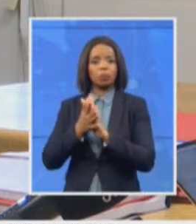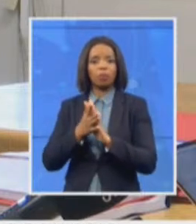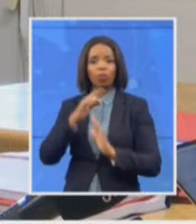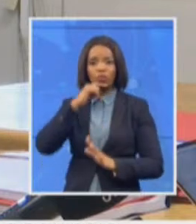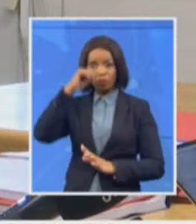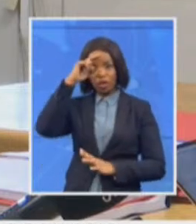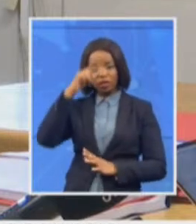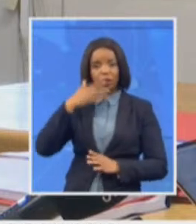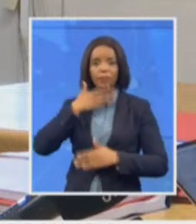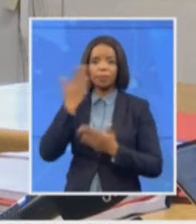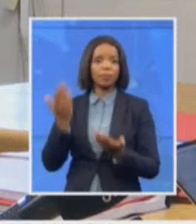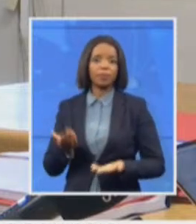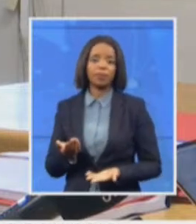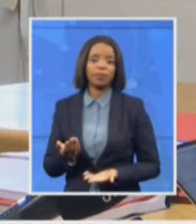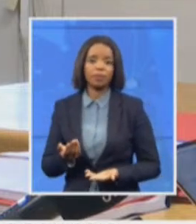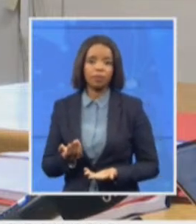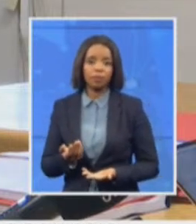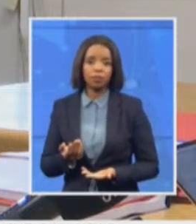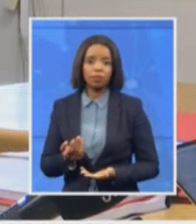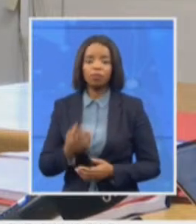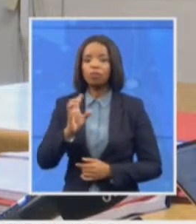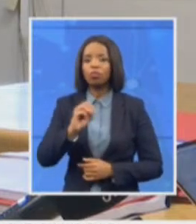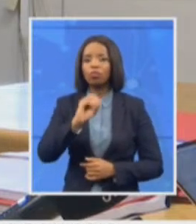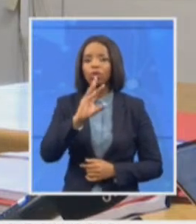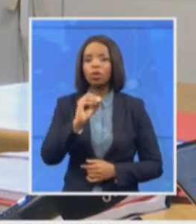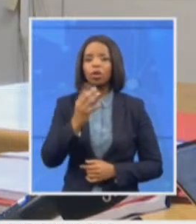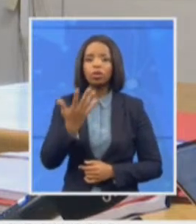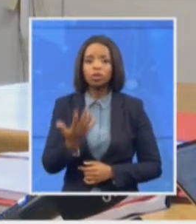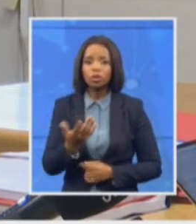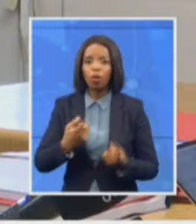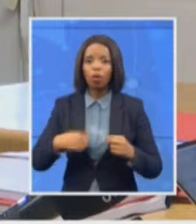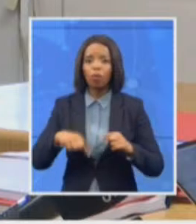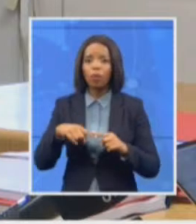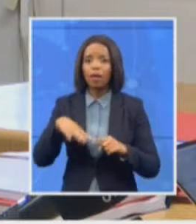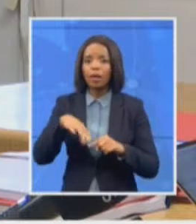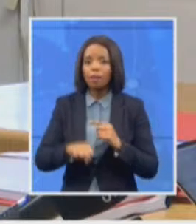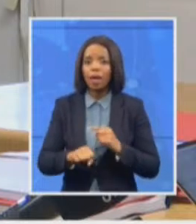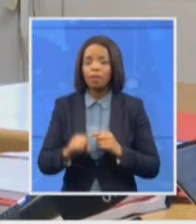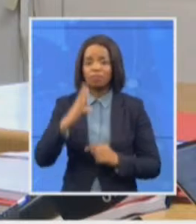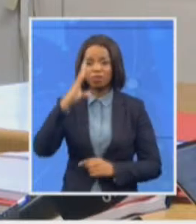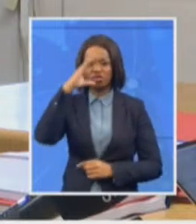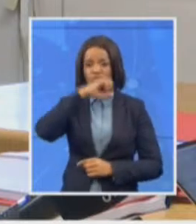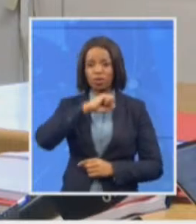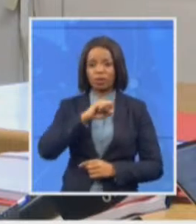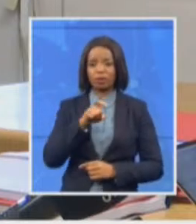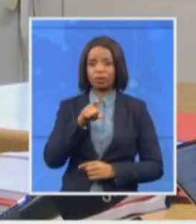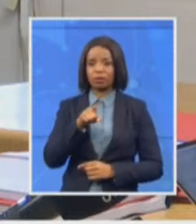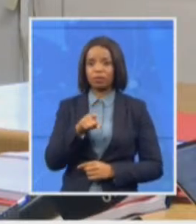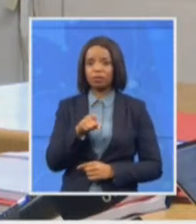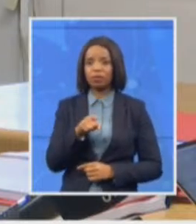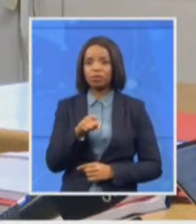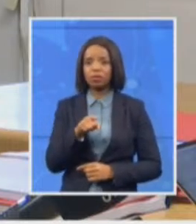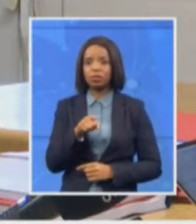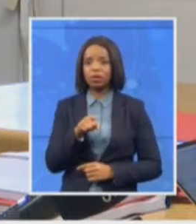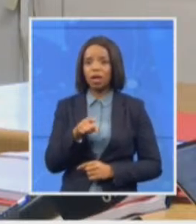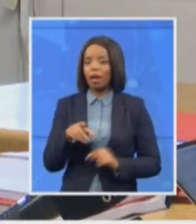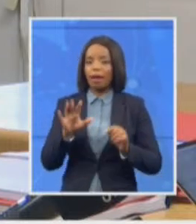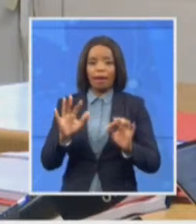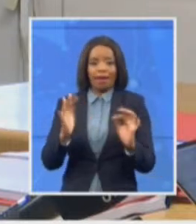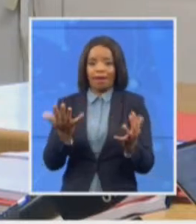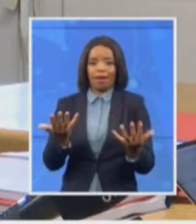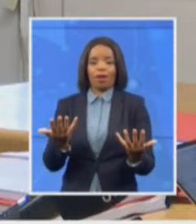it extremely strange how this finds its way here. Because Mr. Chairman, if you then